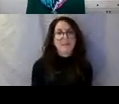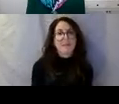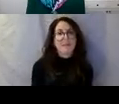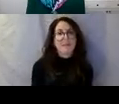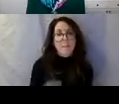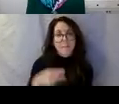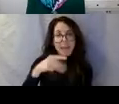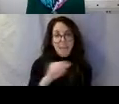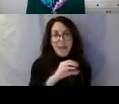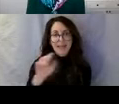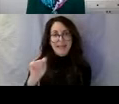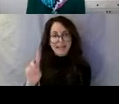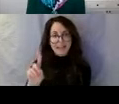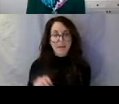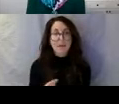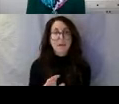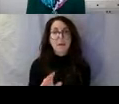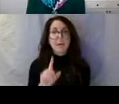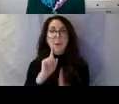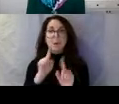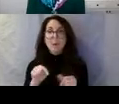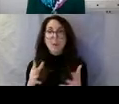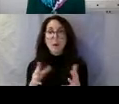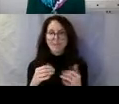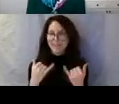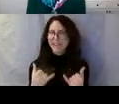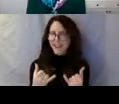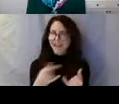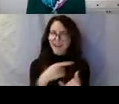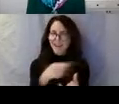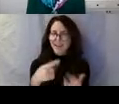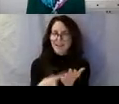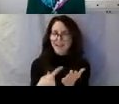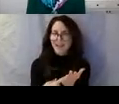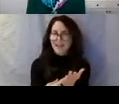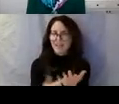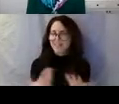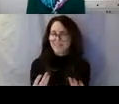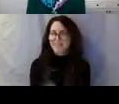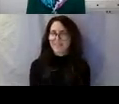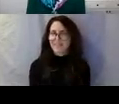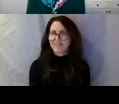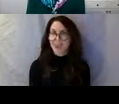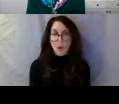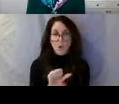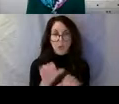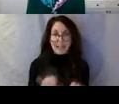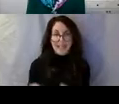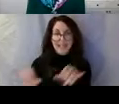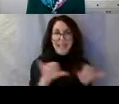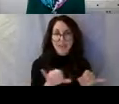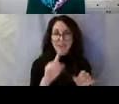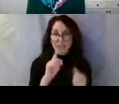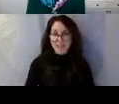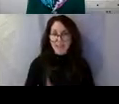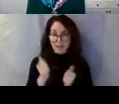they're really trying to respond to is some of the things that have come up today about how unreasonable working standards are, in particular in the live performing arts.